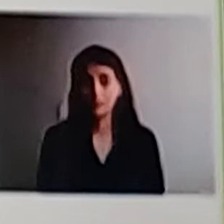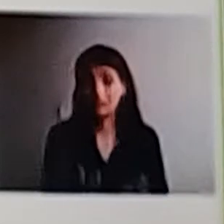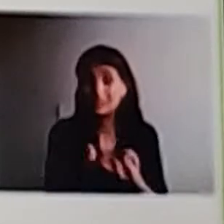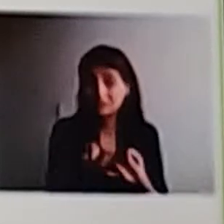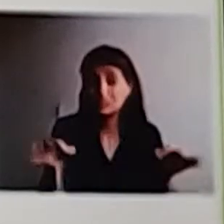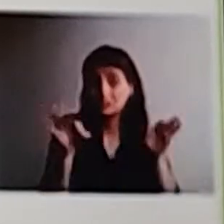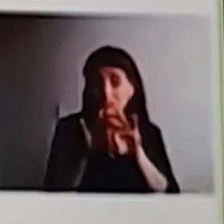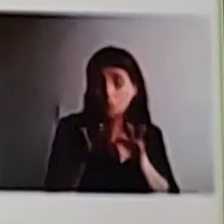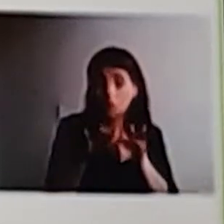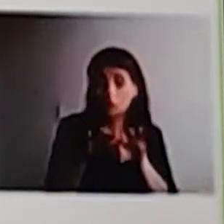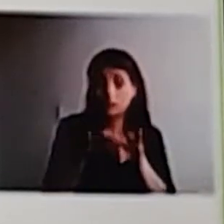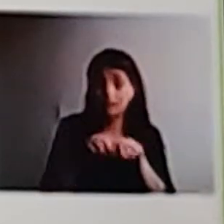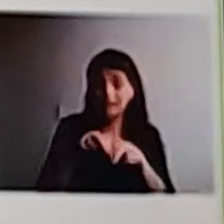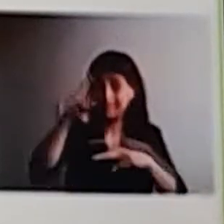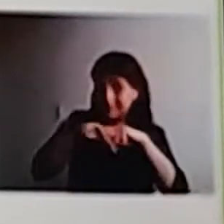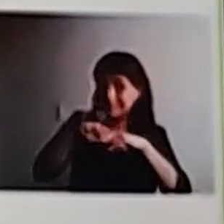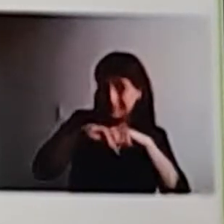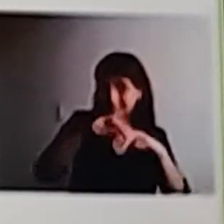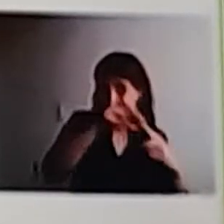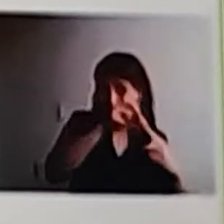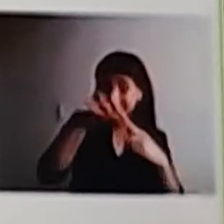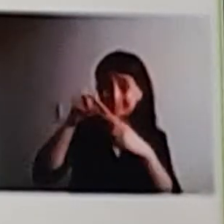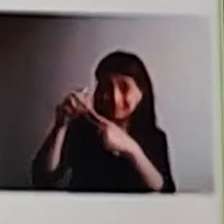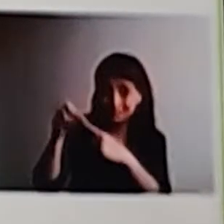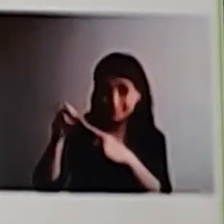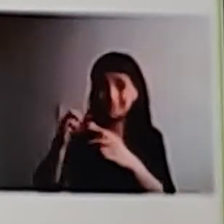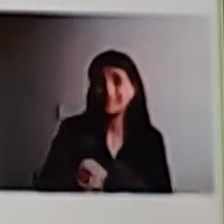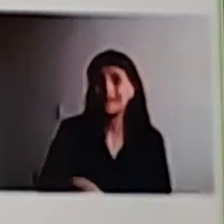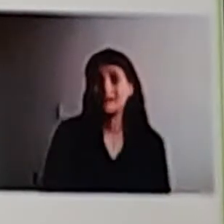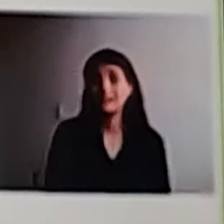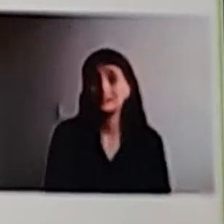in each floor. Can we continue?